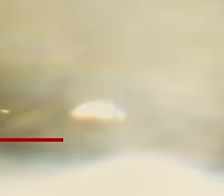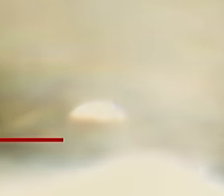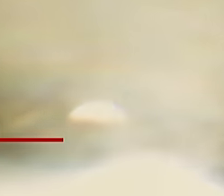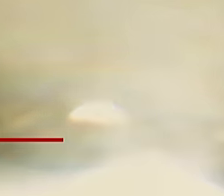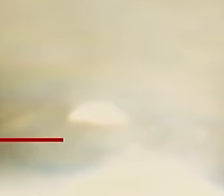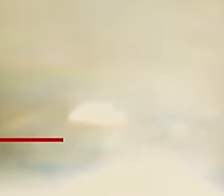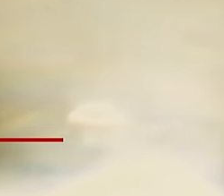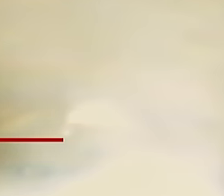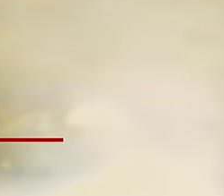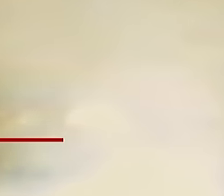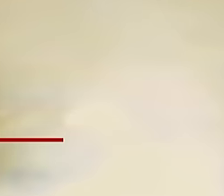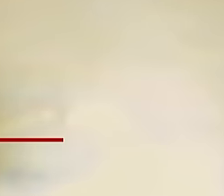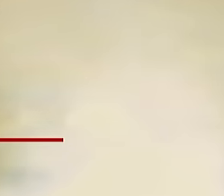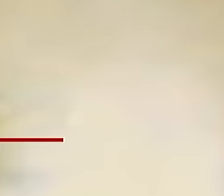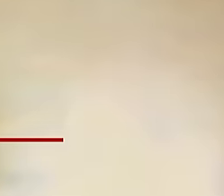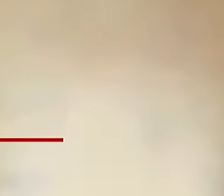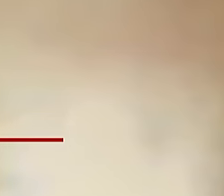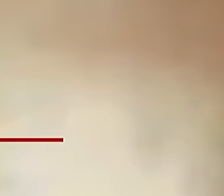hallelujah